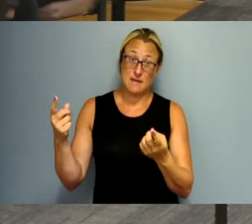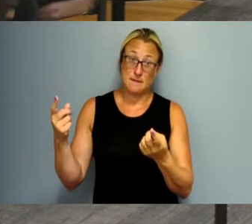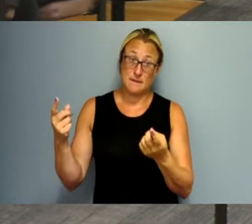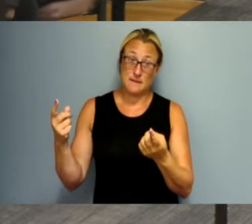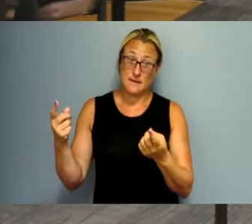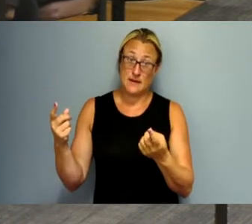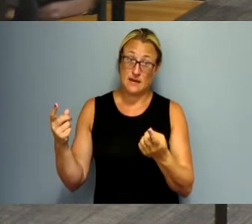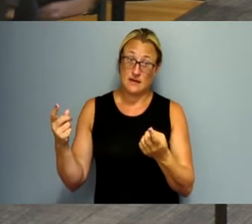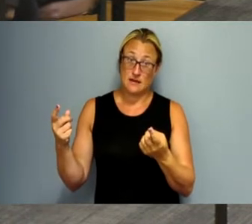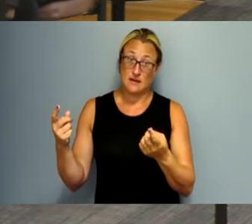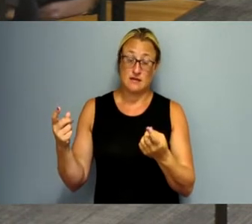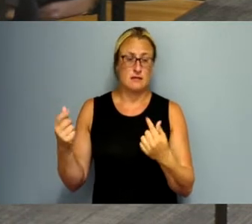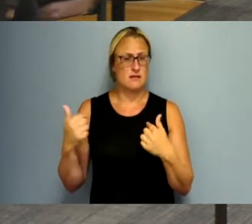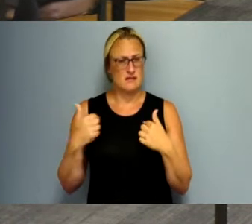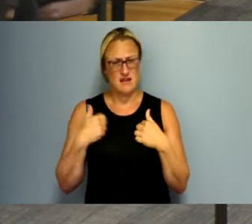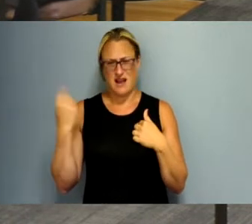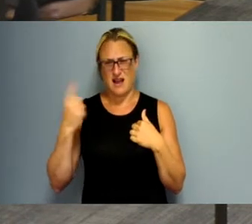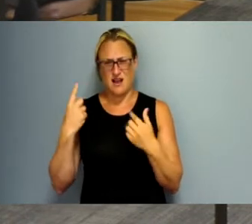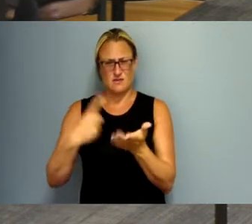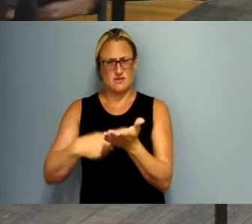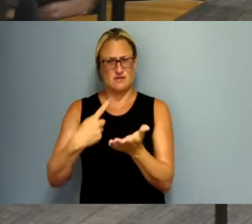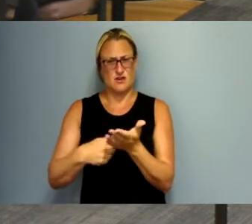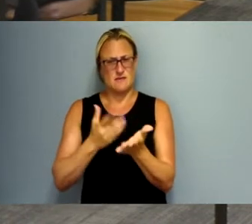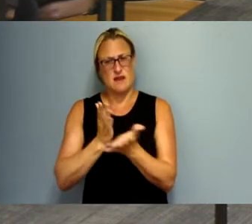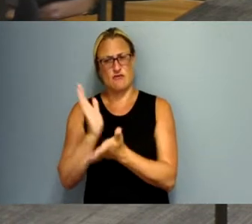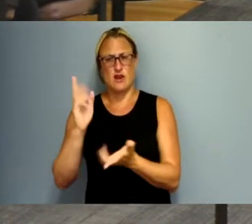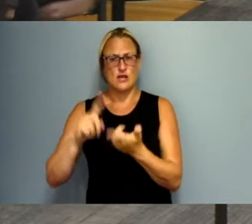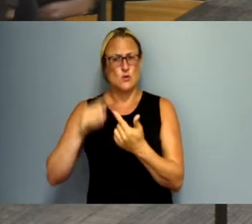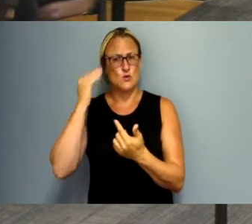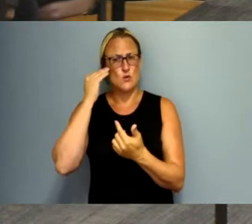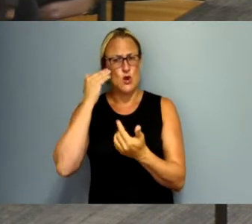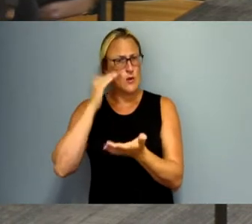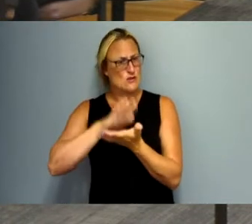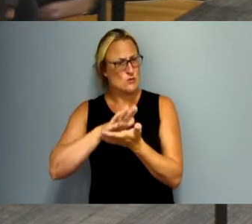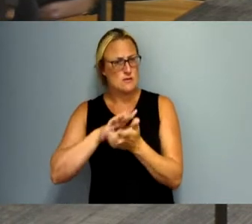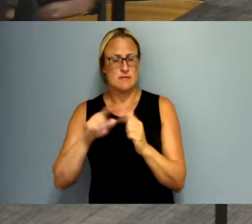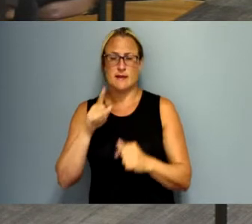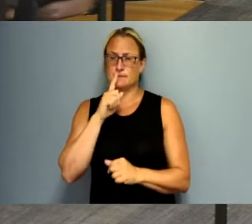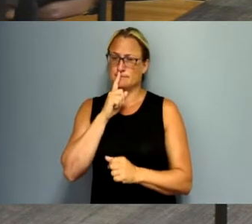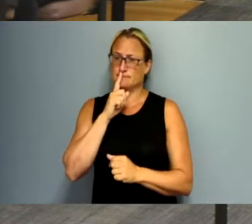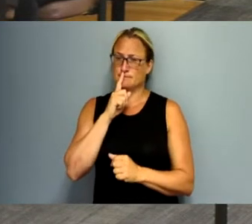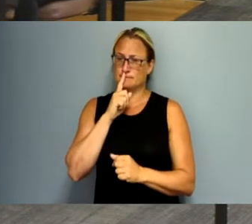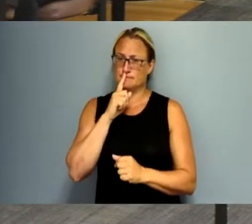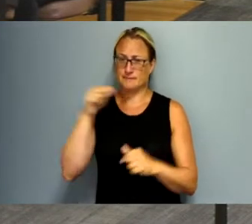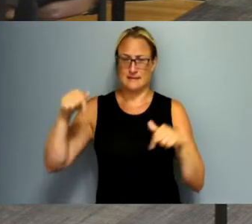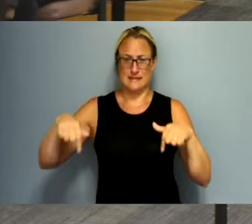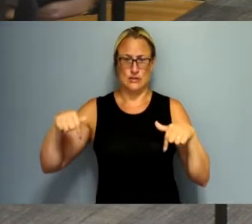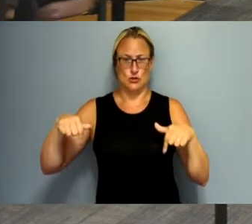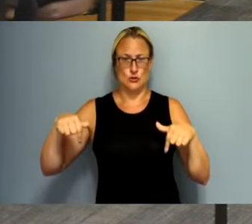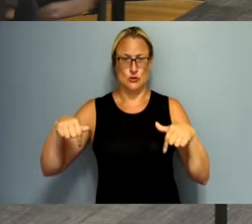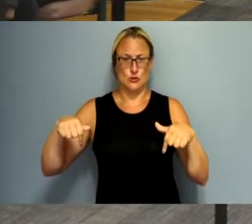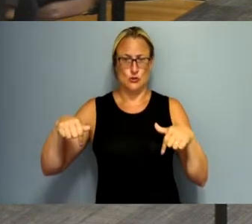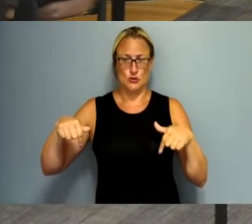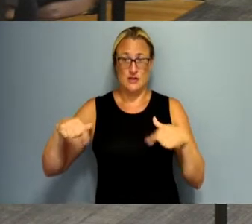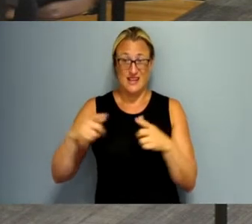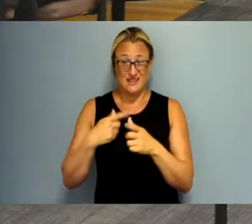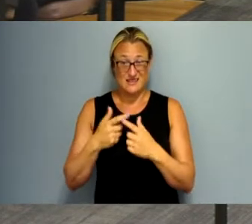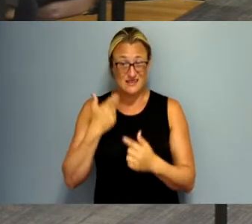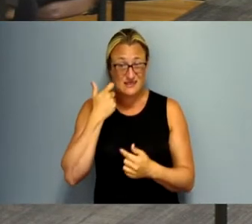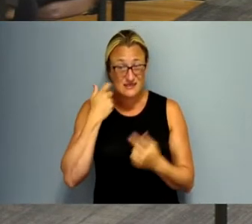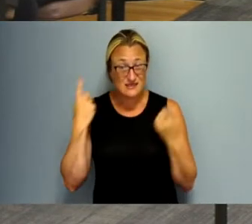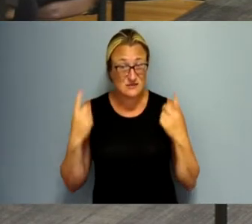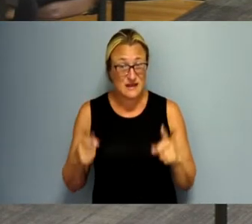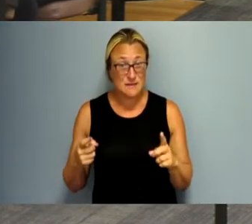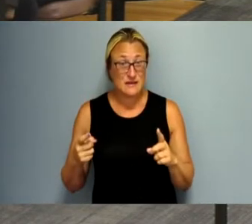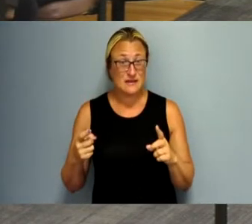a long time about right to know in schools. I kept my mouth shut for a long time around here. But after the latest round,